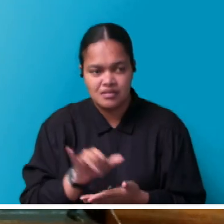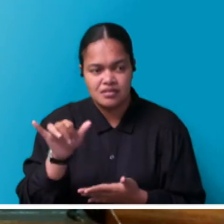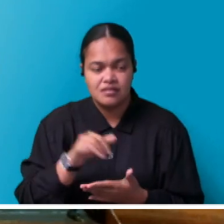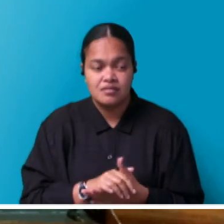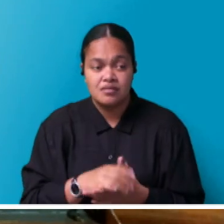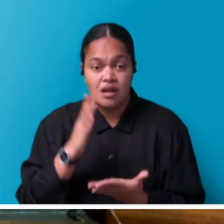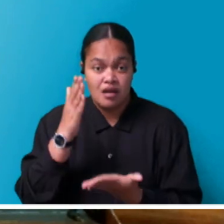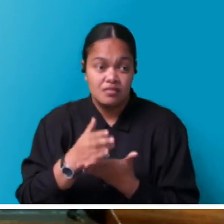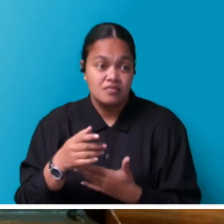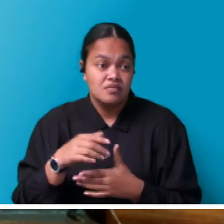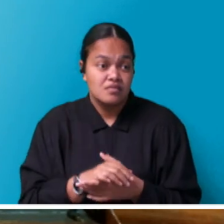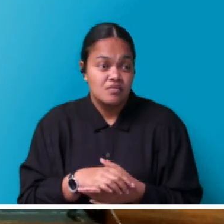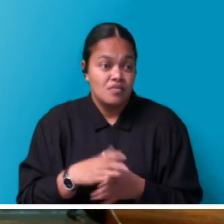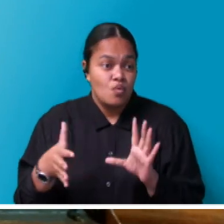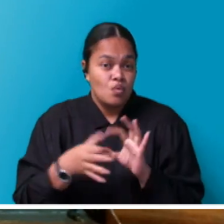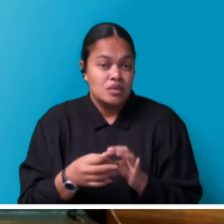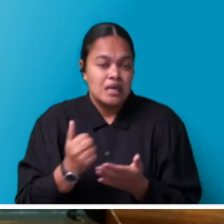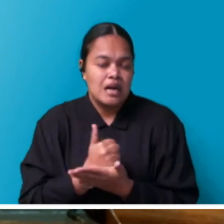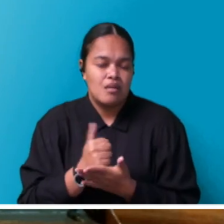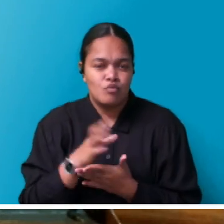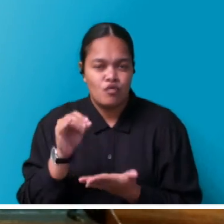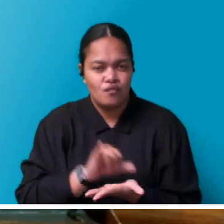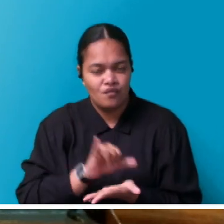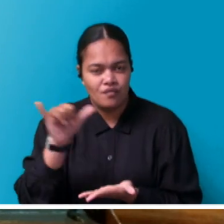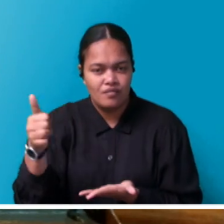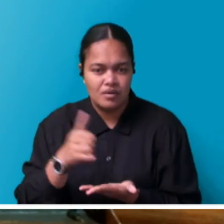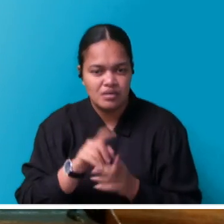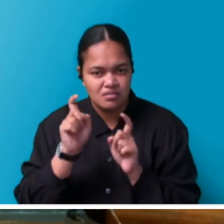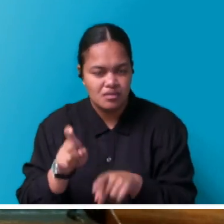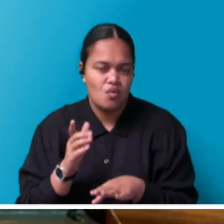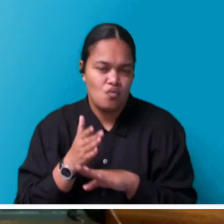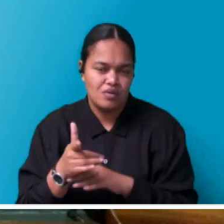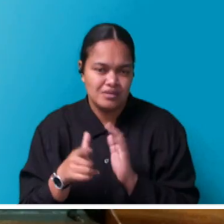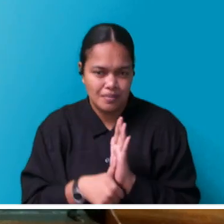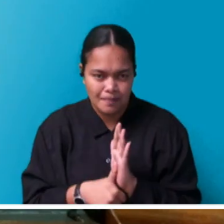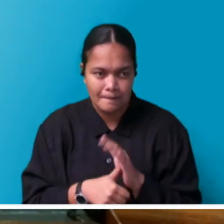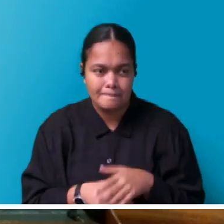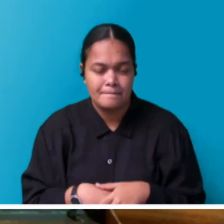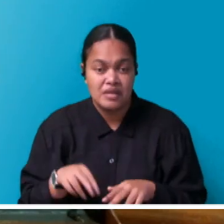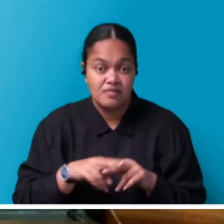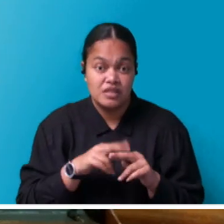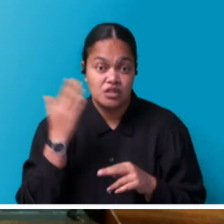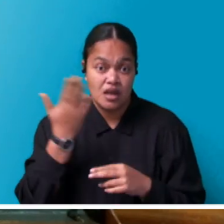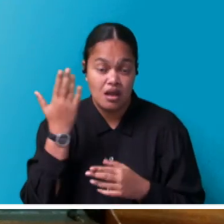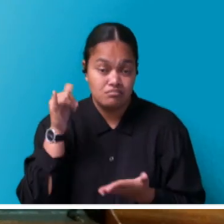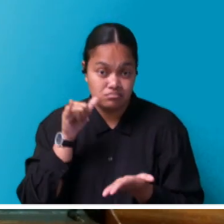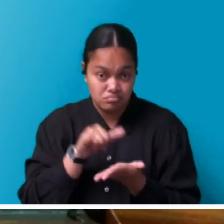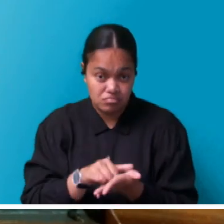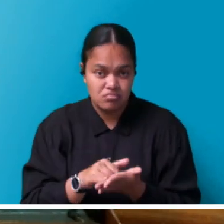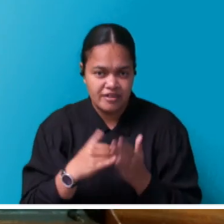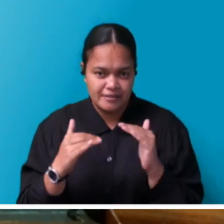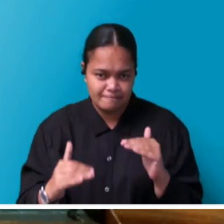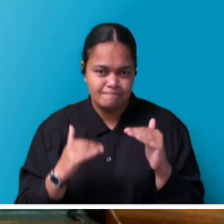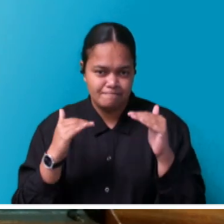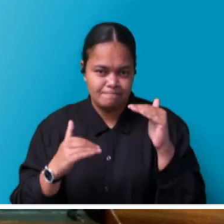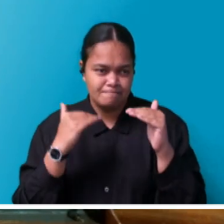streamline the connection and reduce the number of flights and layover times. Mr. Speaker, sir, Fiji Airways is leveraging our